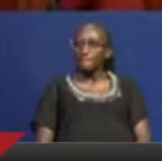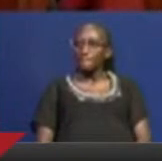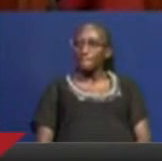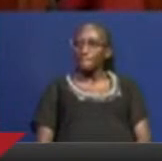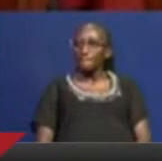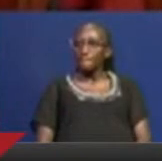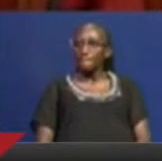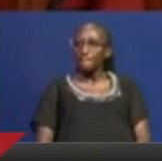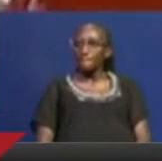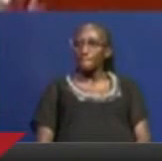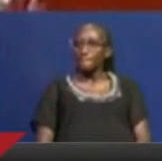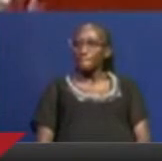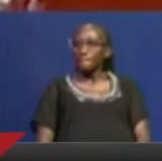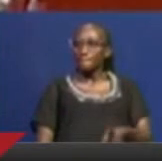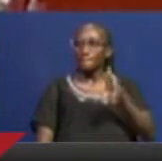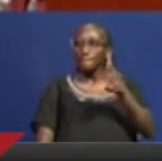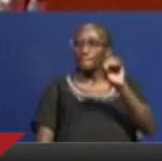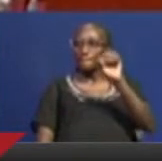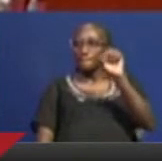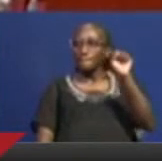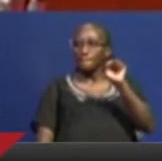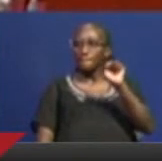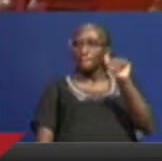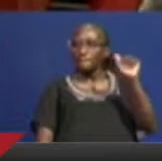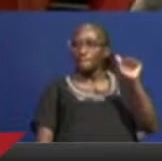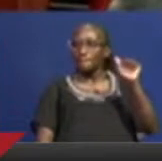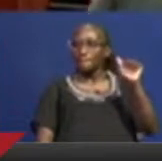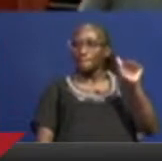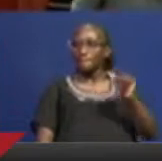Kisumu West Rosa Akinyi Buyu.